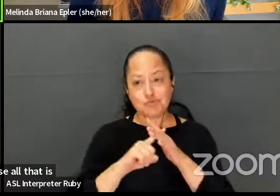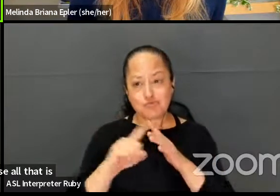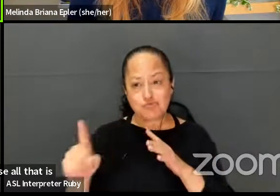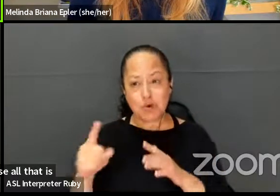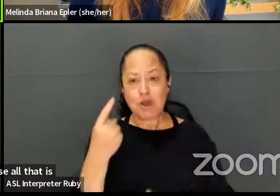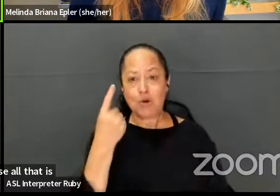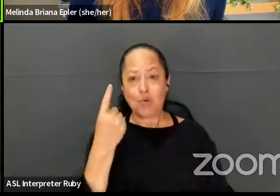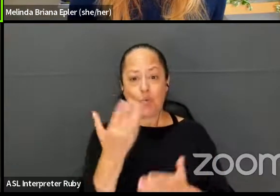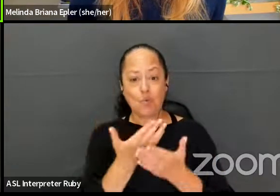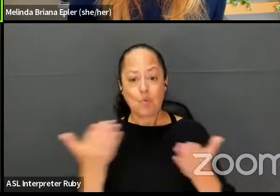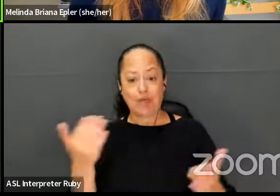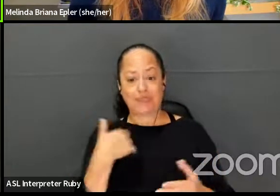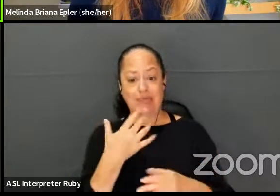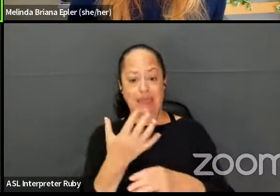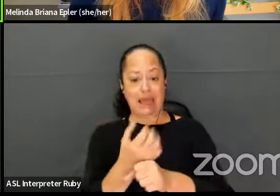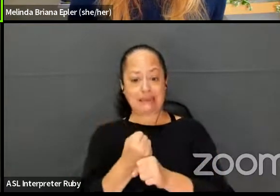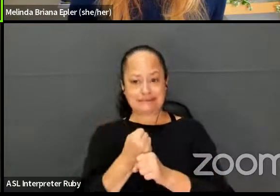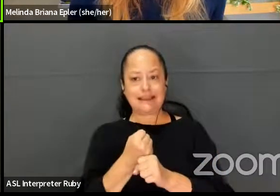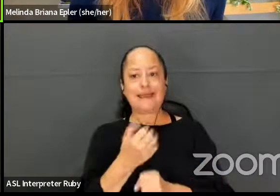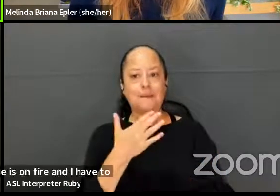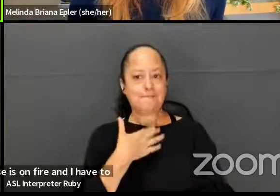me is my passport.